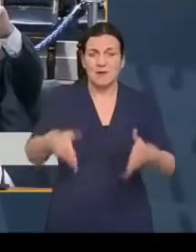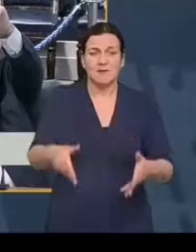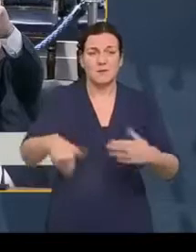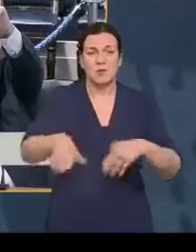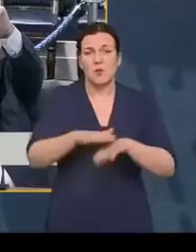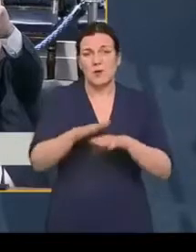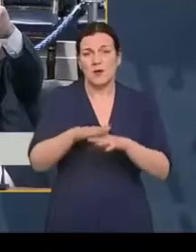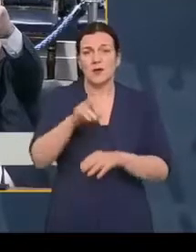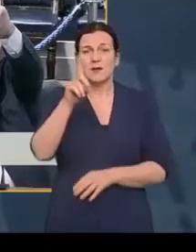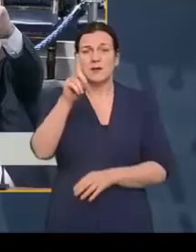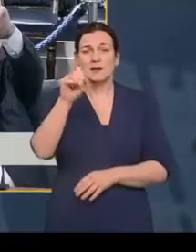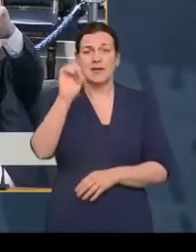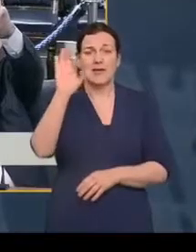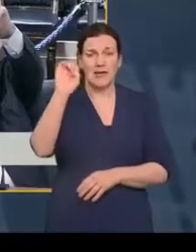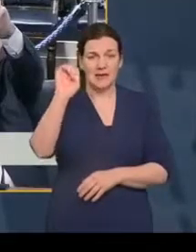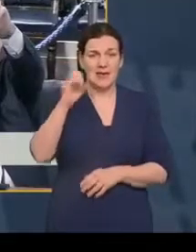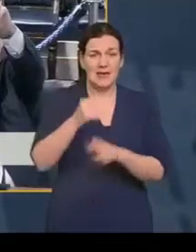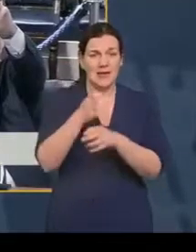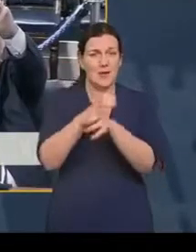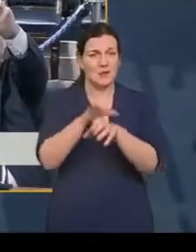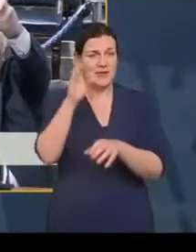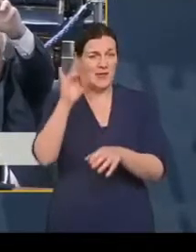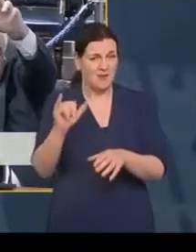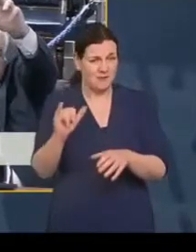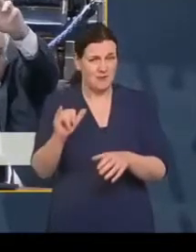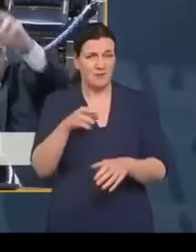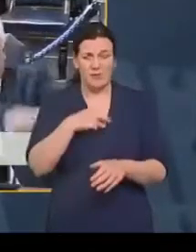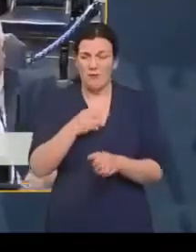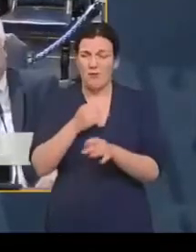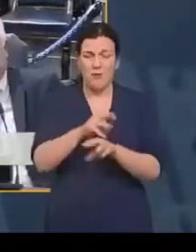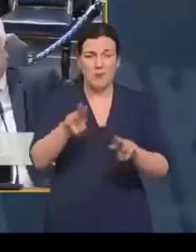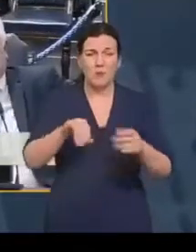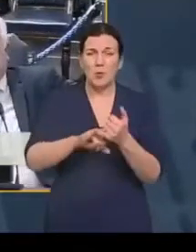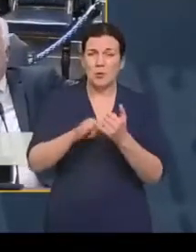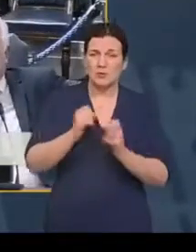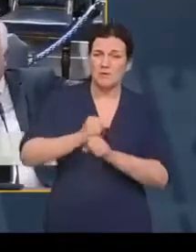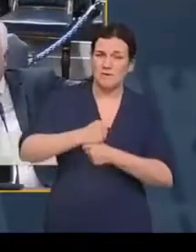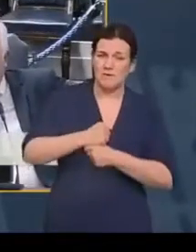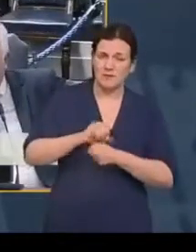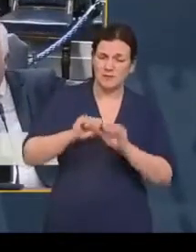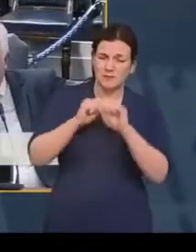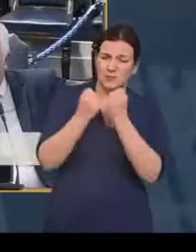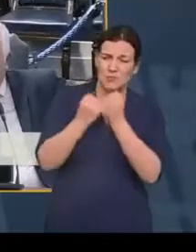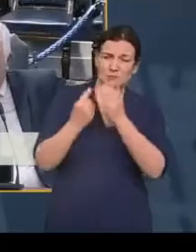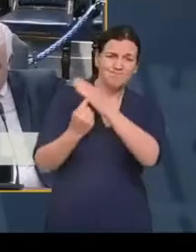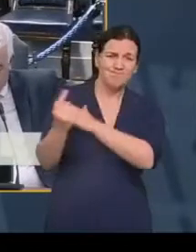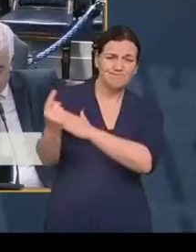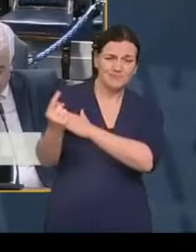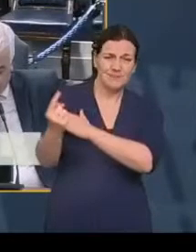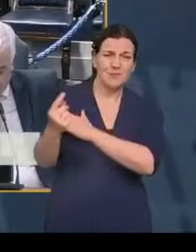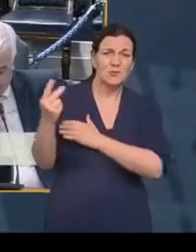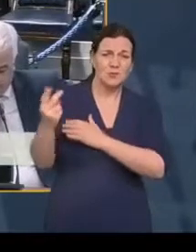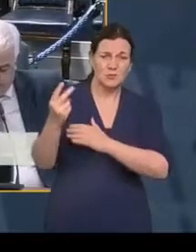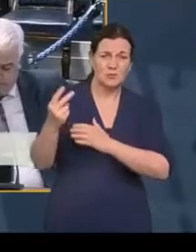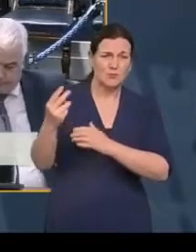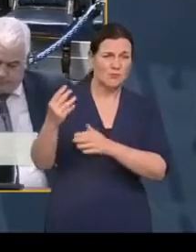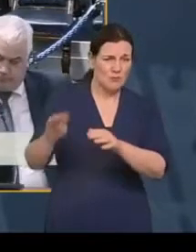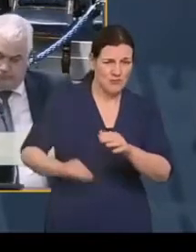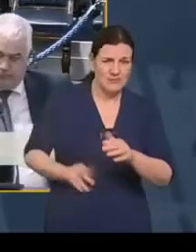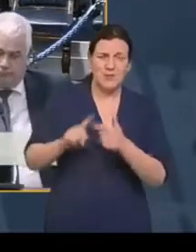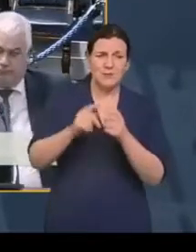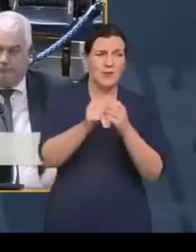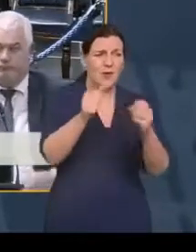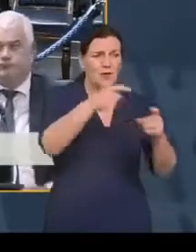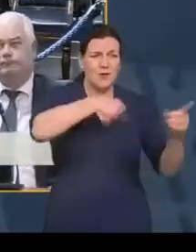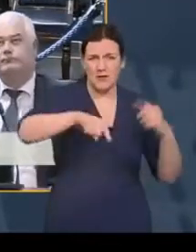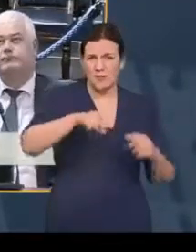buried in their native Dingle in County Kerry. And to all those who suffered social isolation and similar